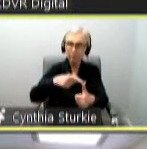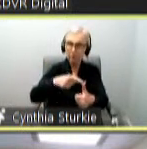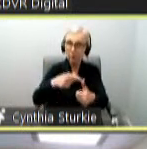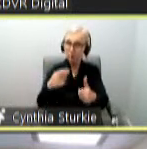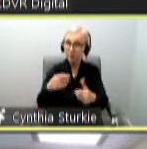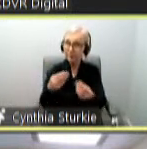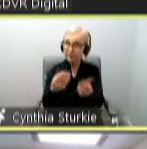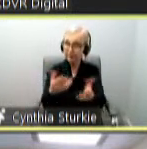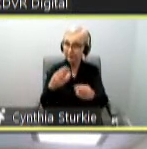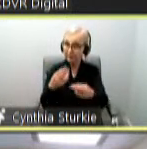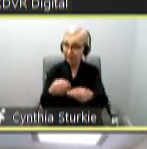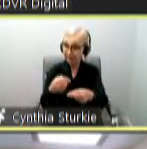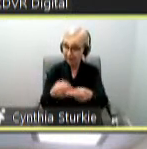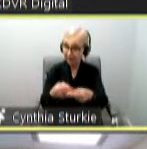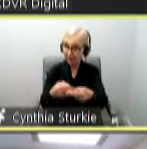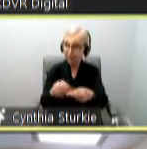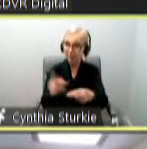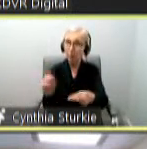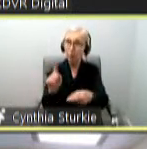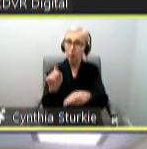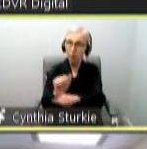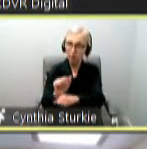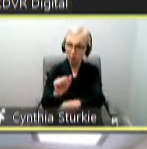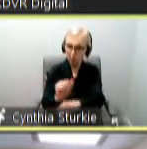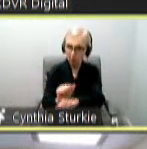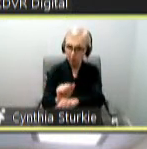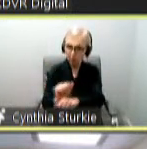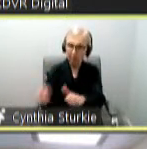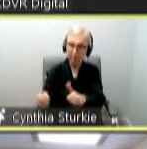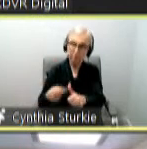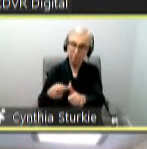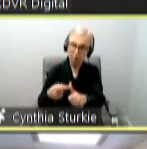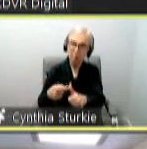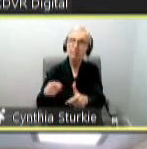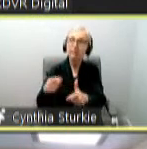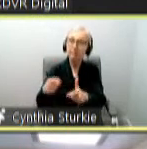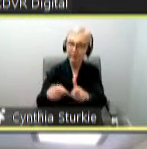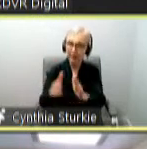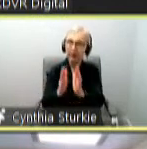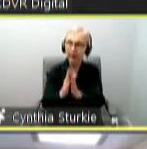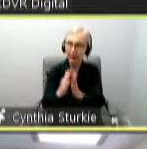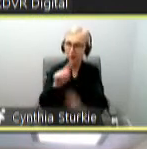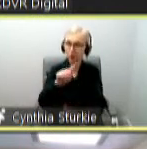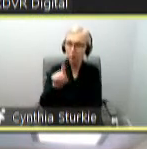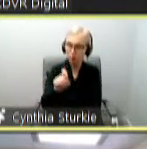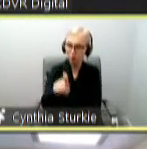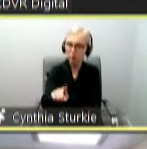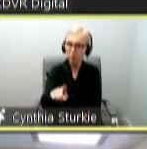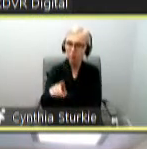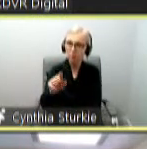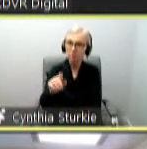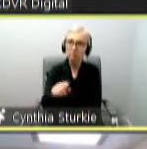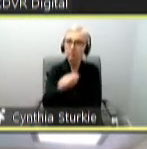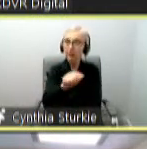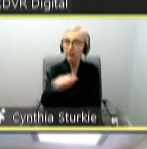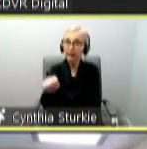question. And if we aren't able to get to your question or you have any other questions that we were not able to get to today,